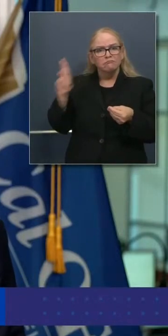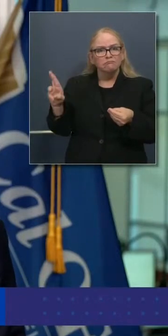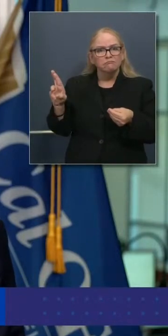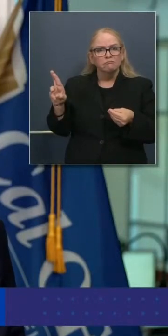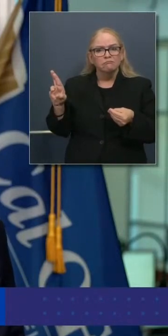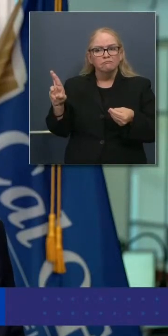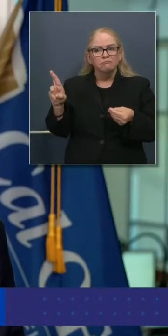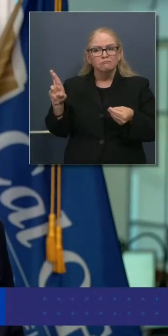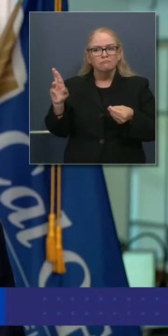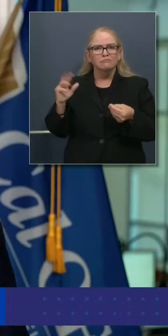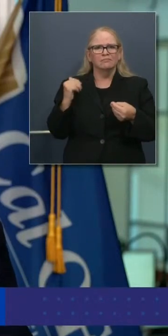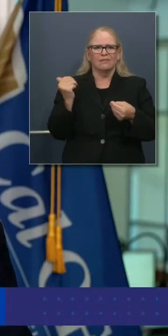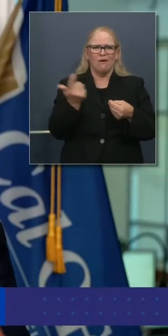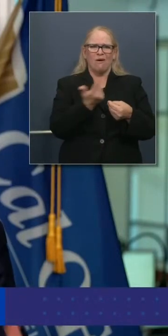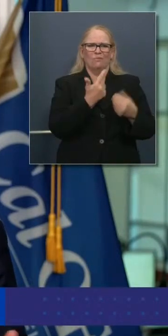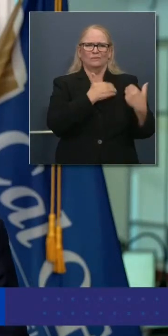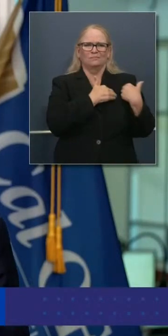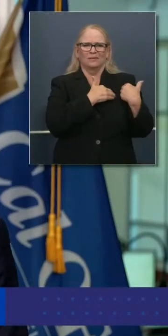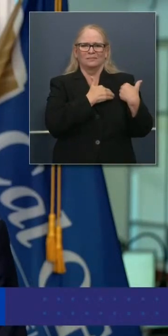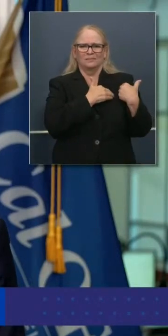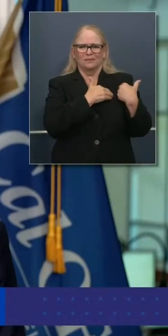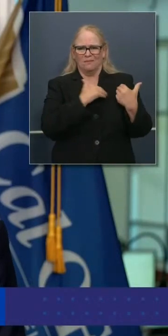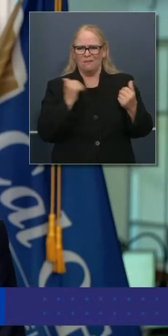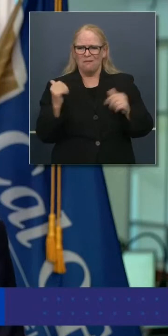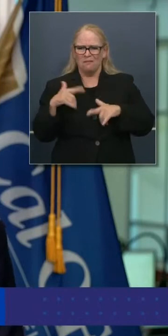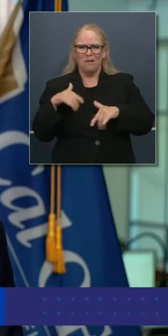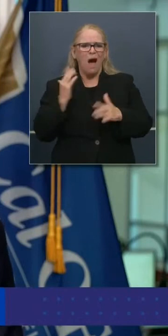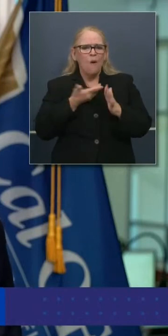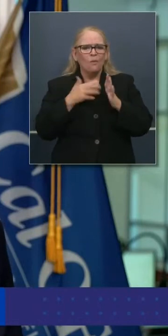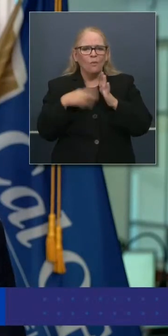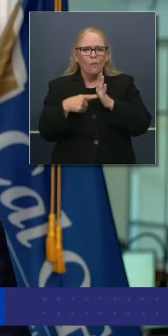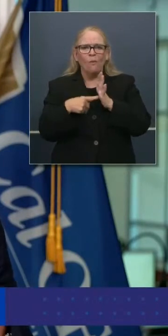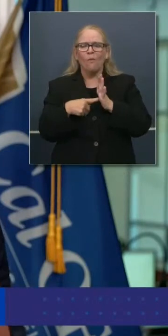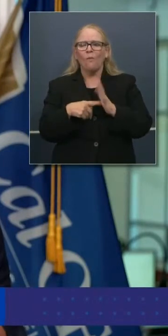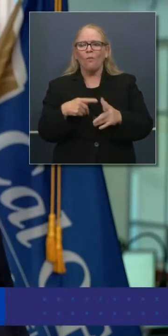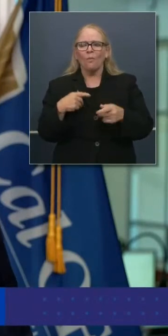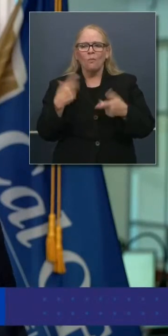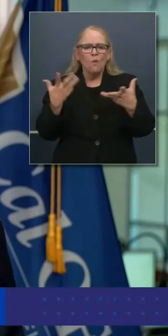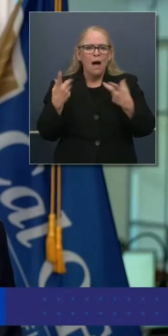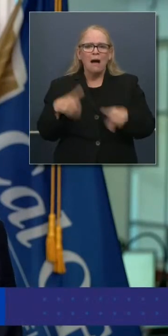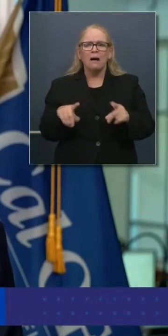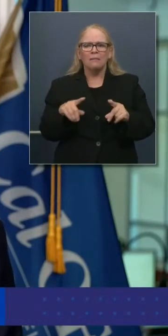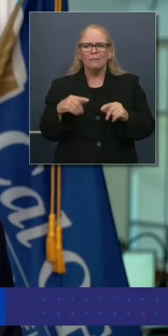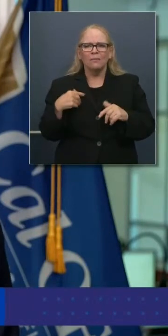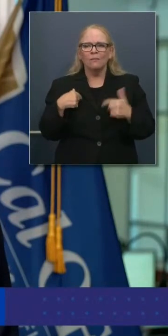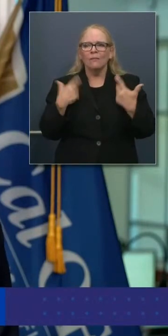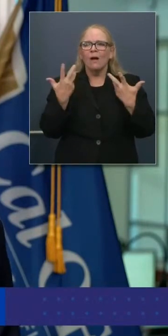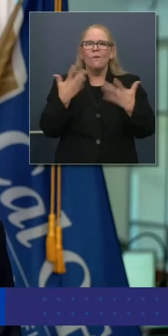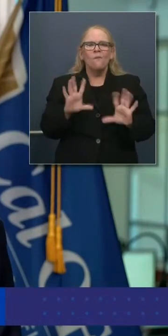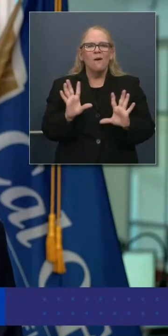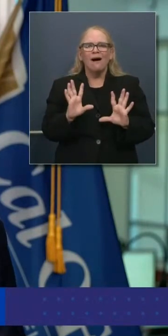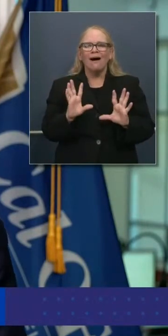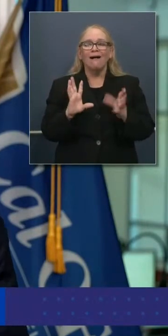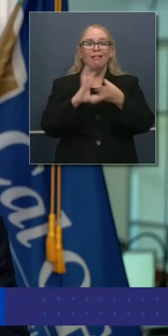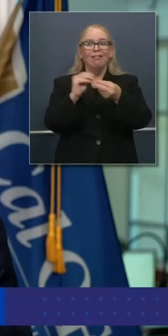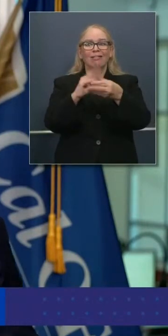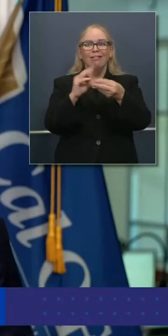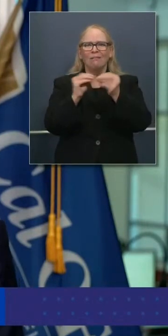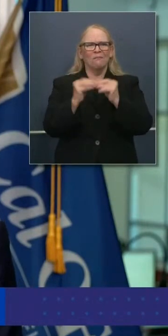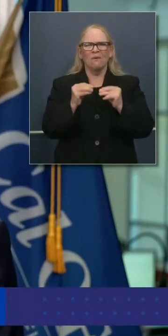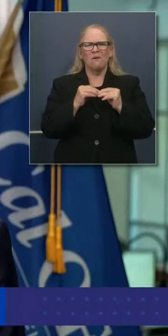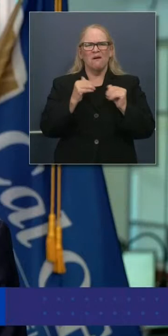us. I don't want to err any more than that. But if it's not obvious, then